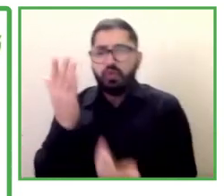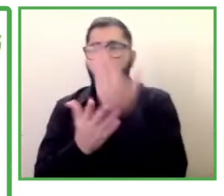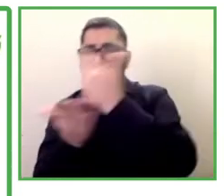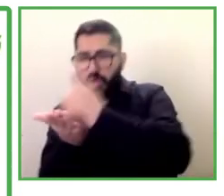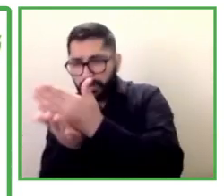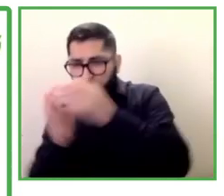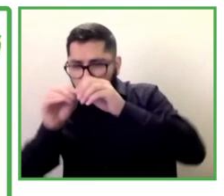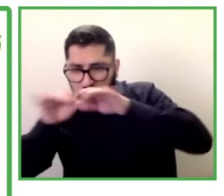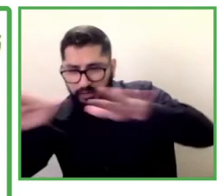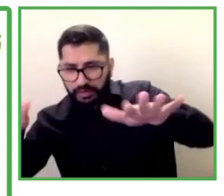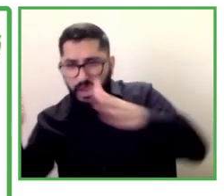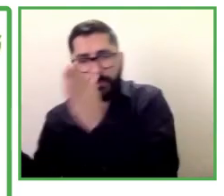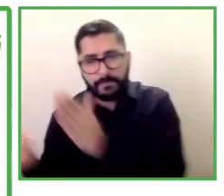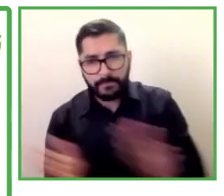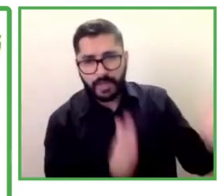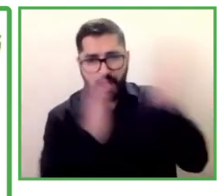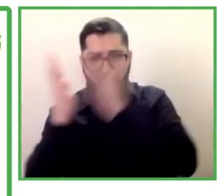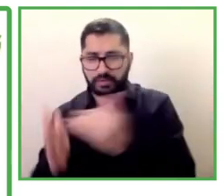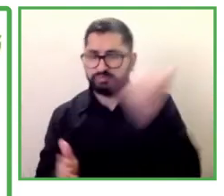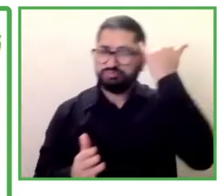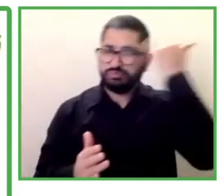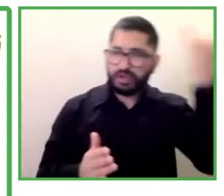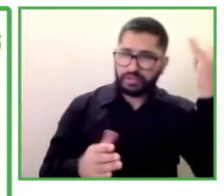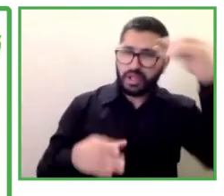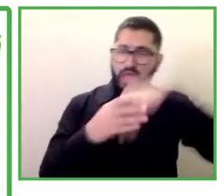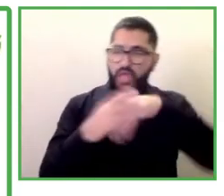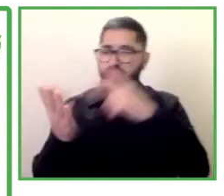the new Spanish strategy about disability from